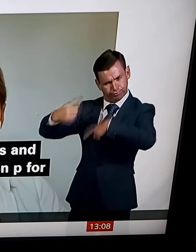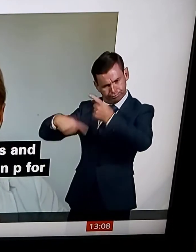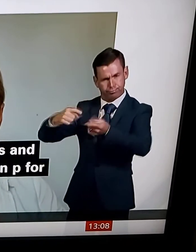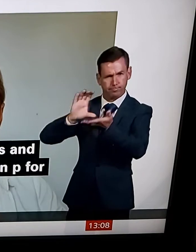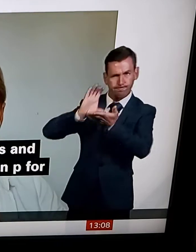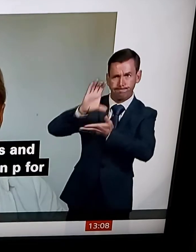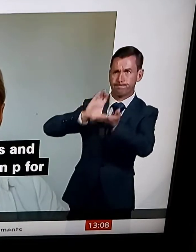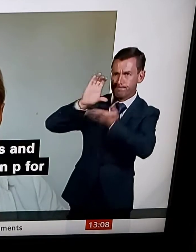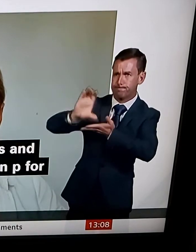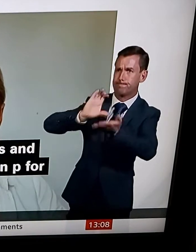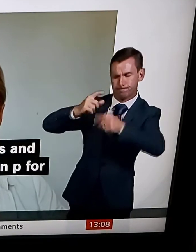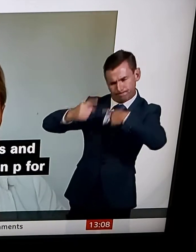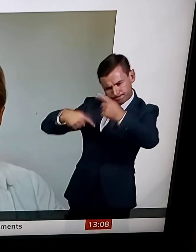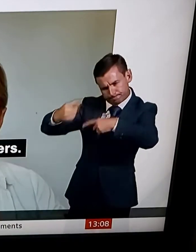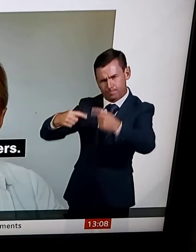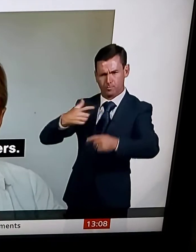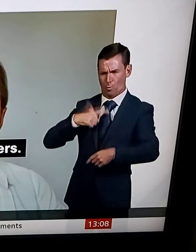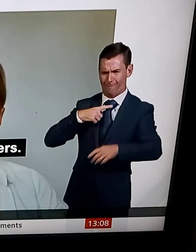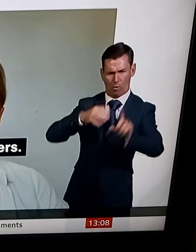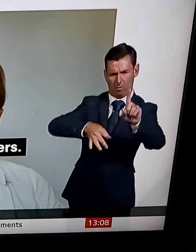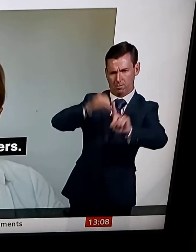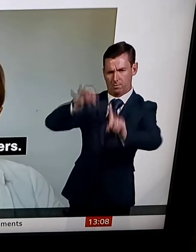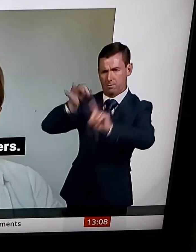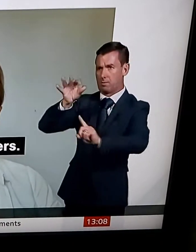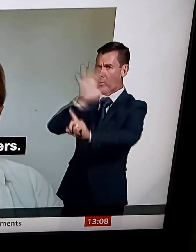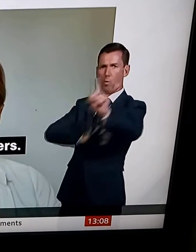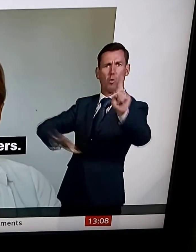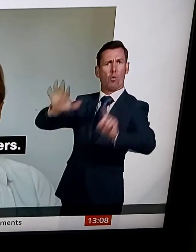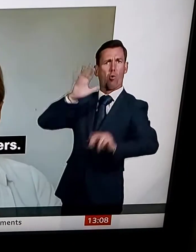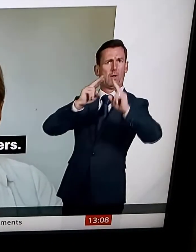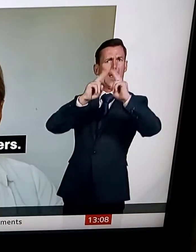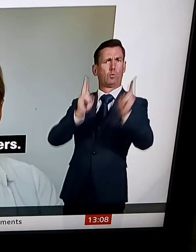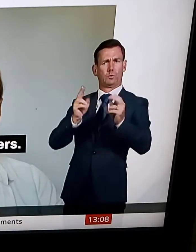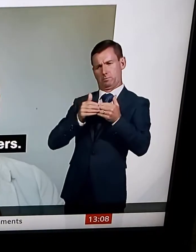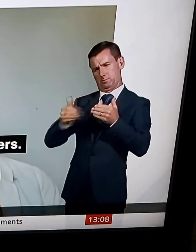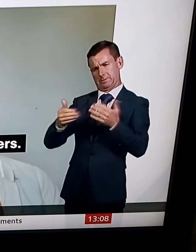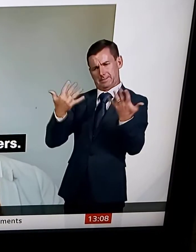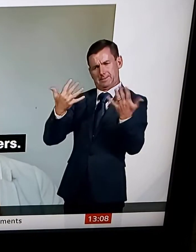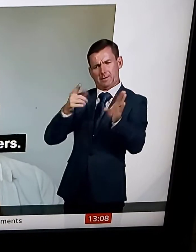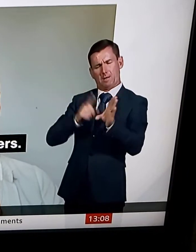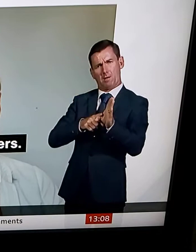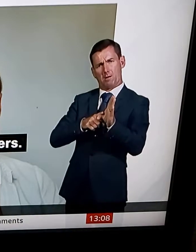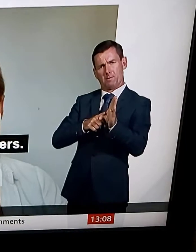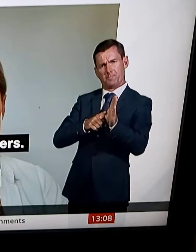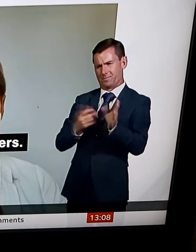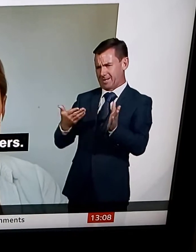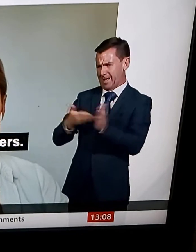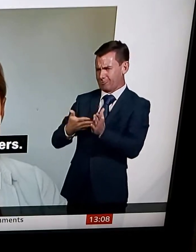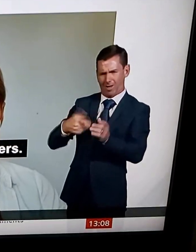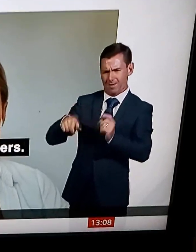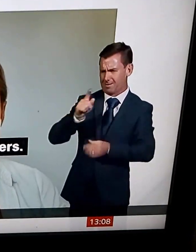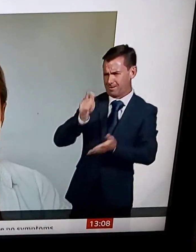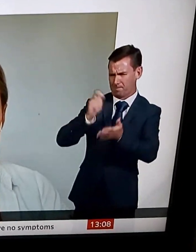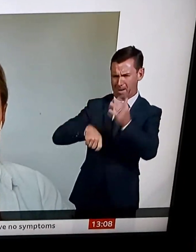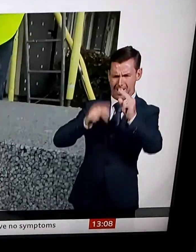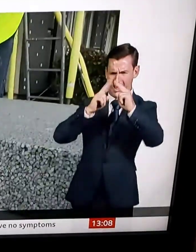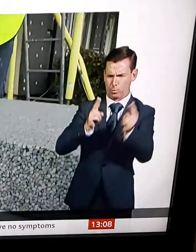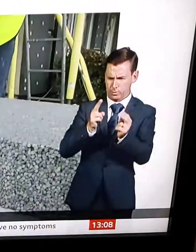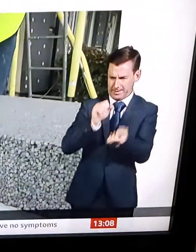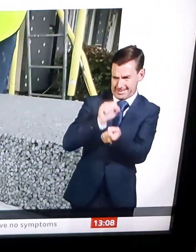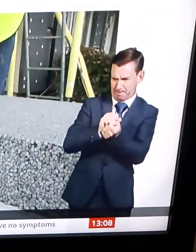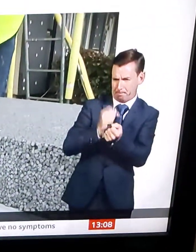jobs, and the jobs that are created for people who've taken those jobs can go back and spend more money into the economy. So that is a big